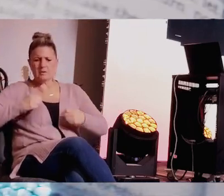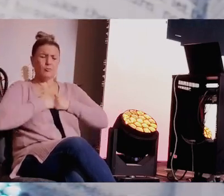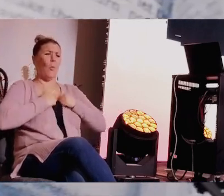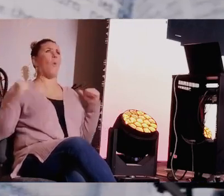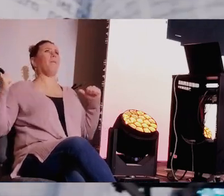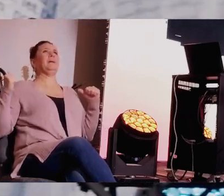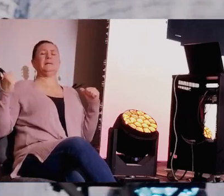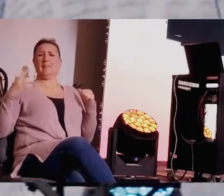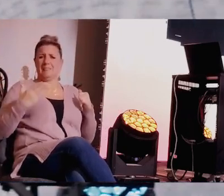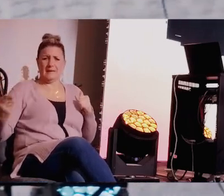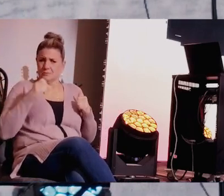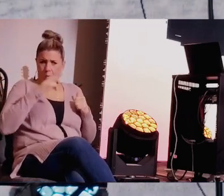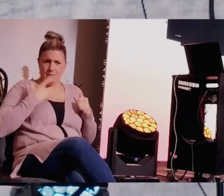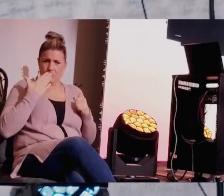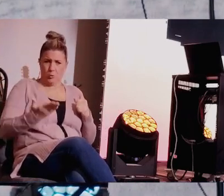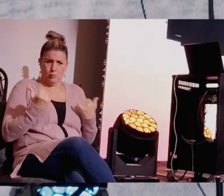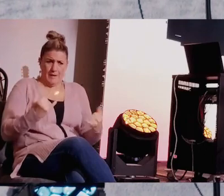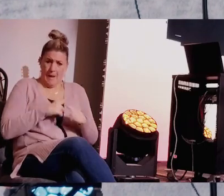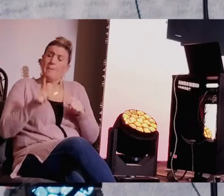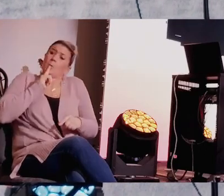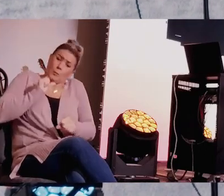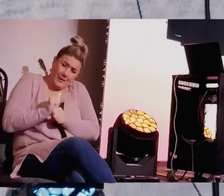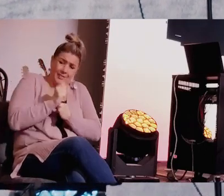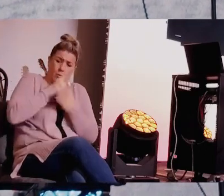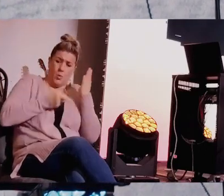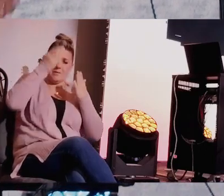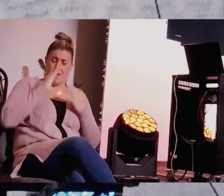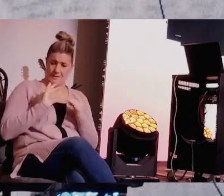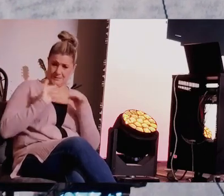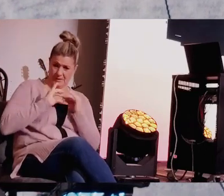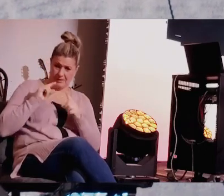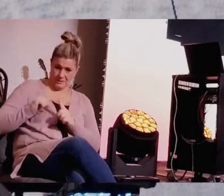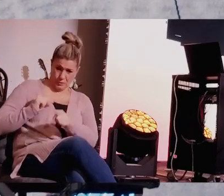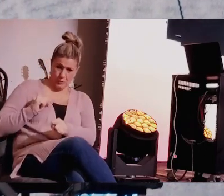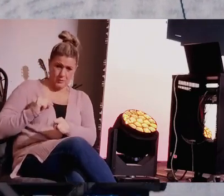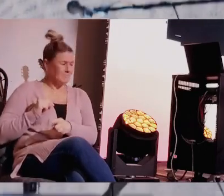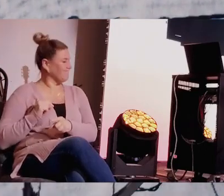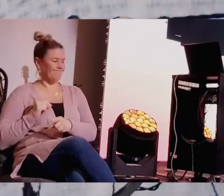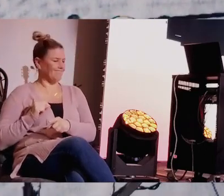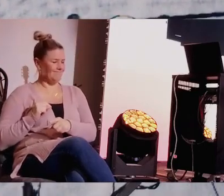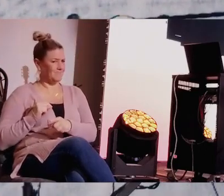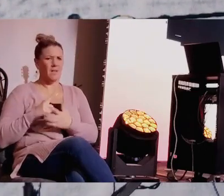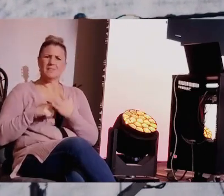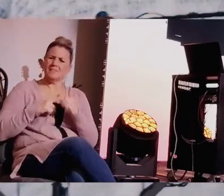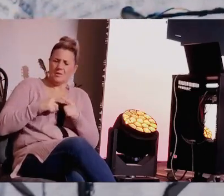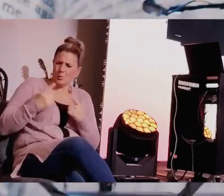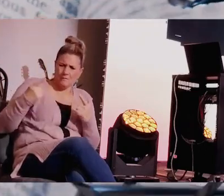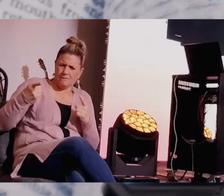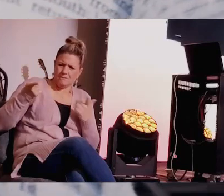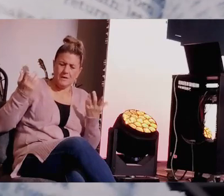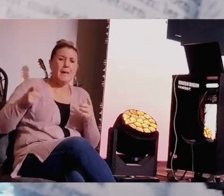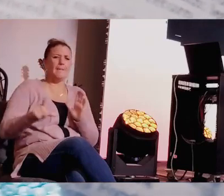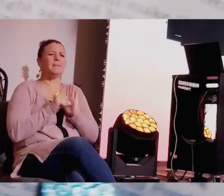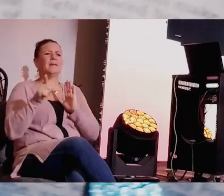These things don't feel good right now. But is that really what God speaks over you? And ultimately, typically, it's no, it's not. Then what is it? And then